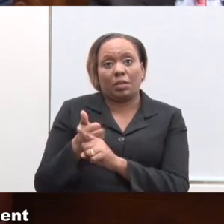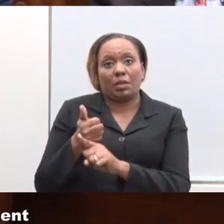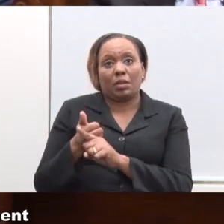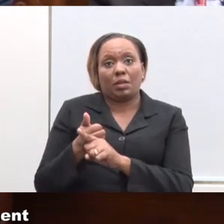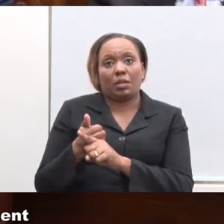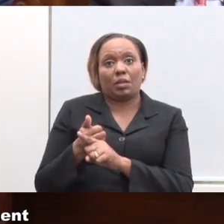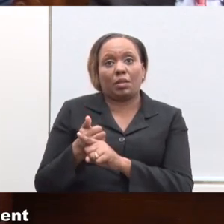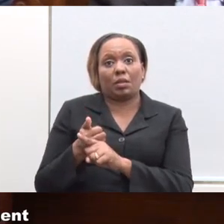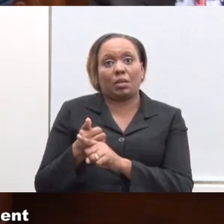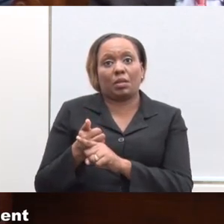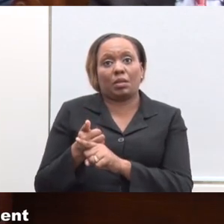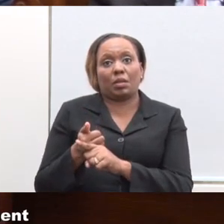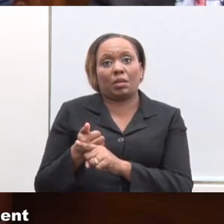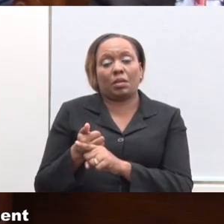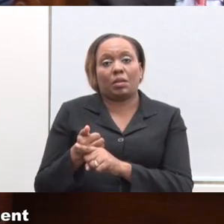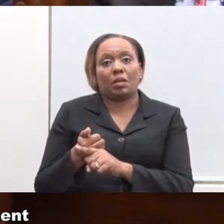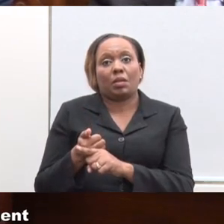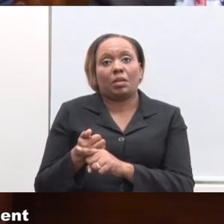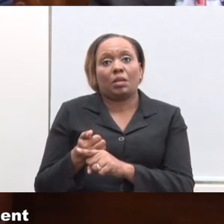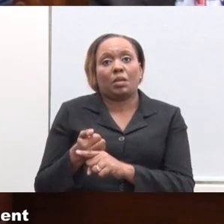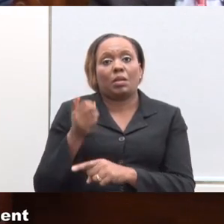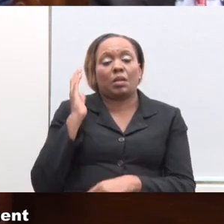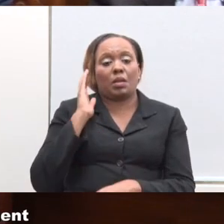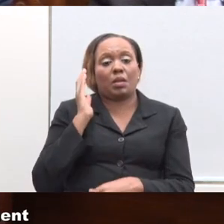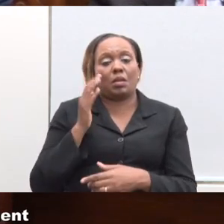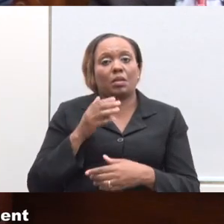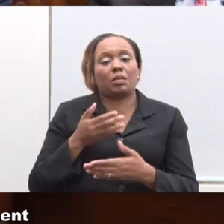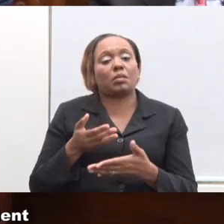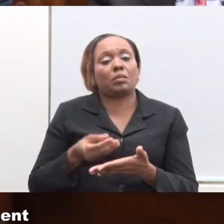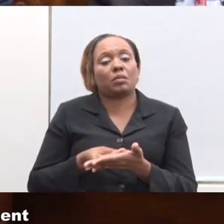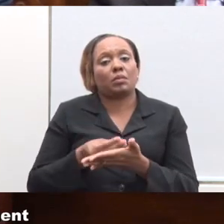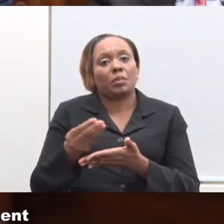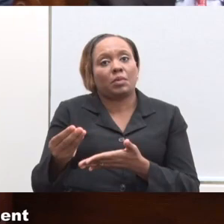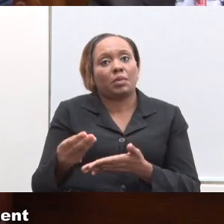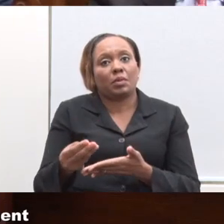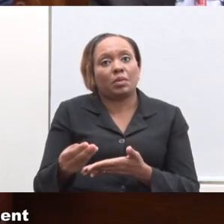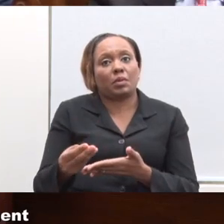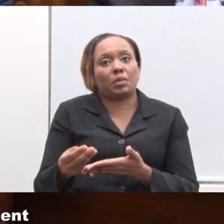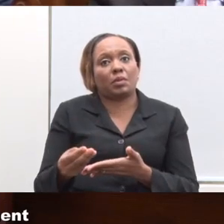she offered to purchase a number of,